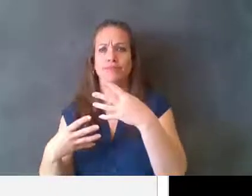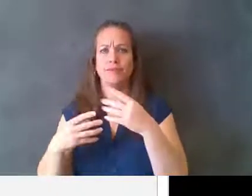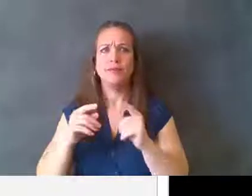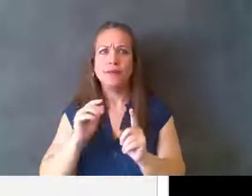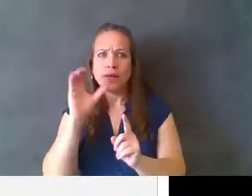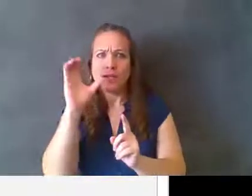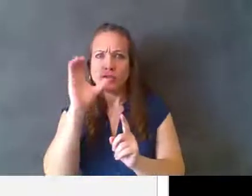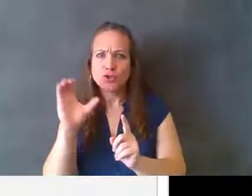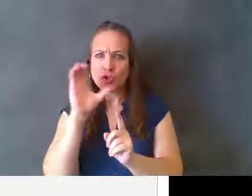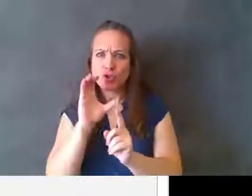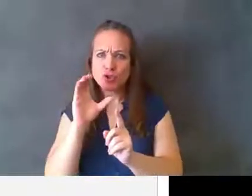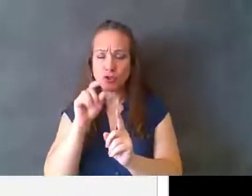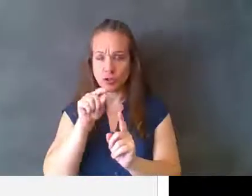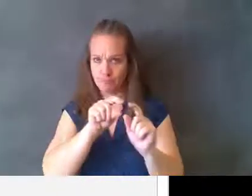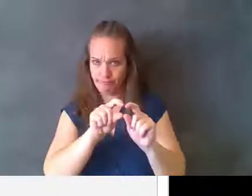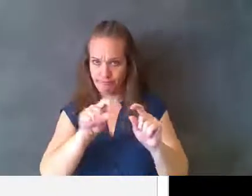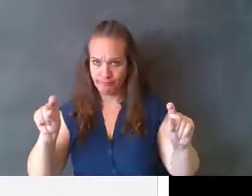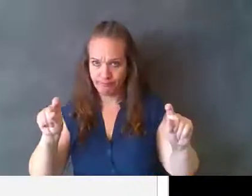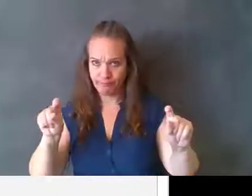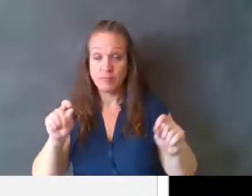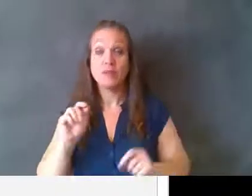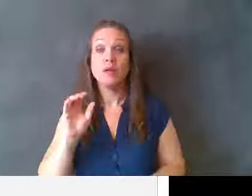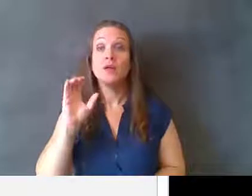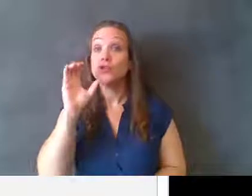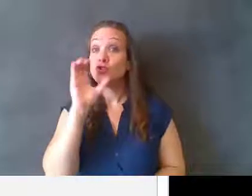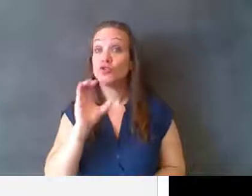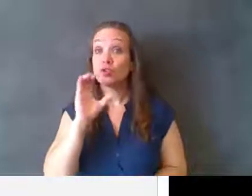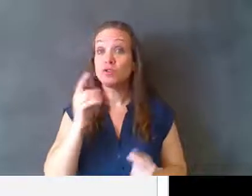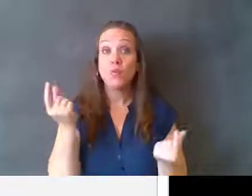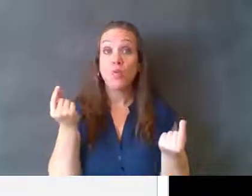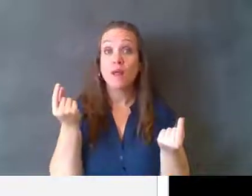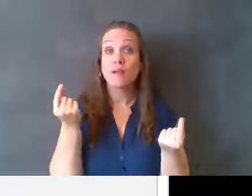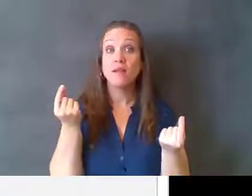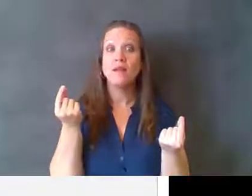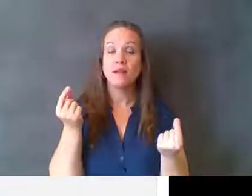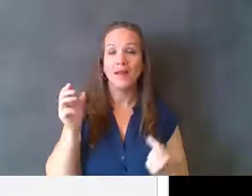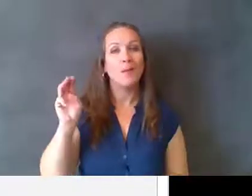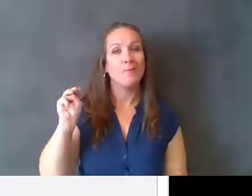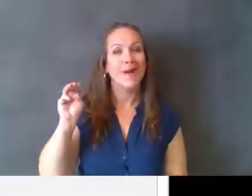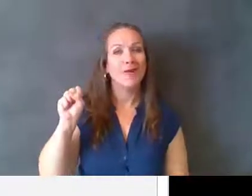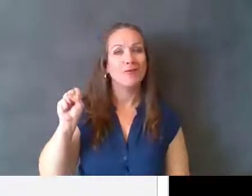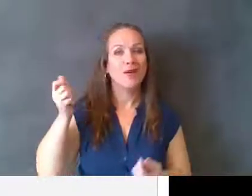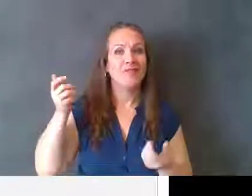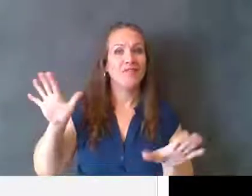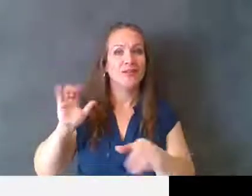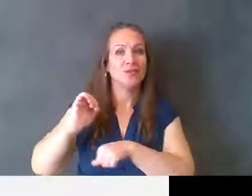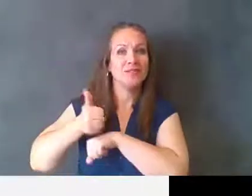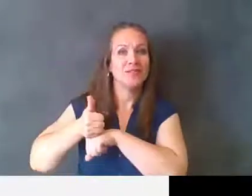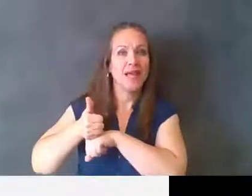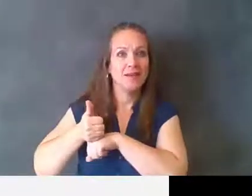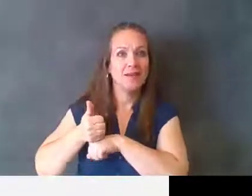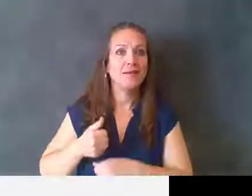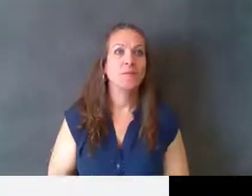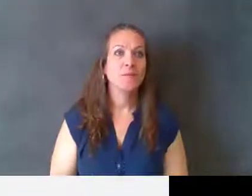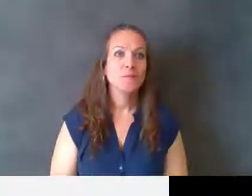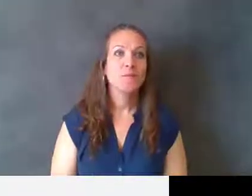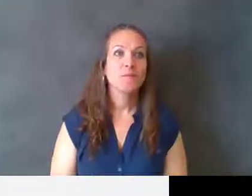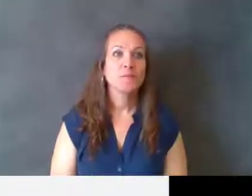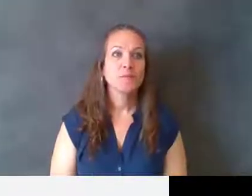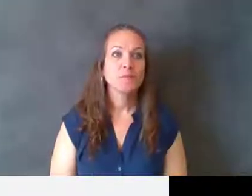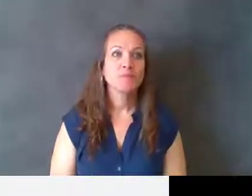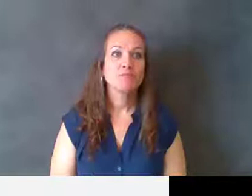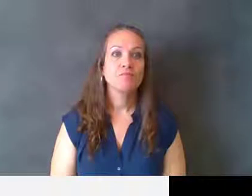for templates. And this template we're looking for is one that Microsoft actually created. That way we know it does have the